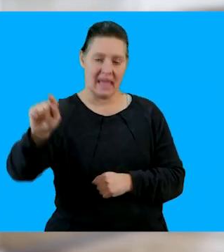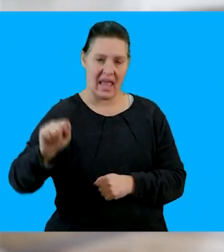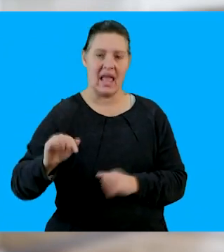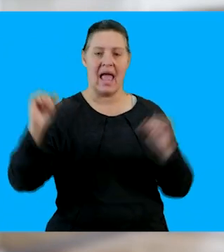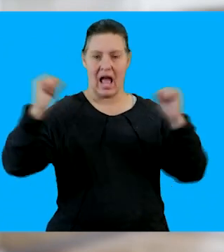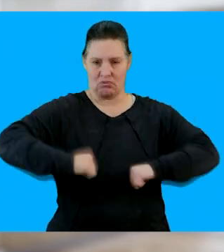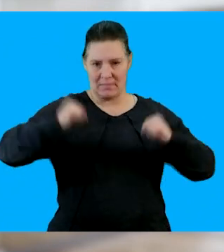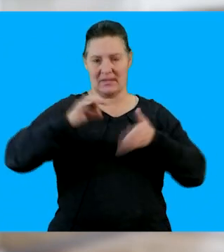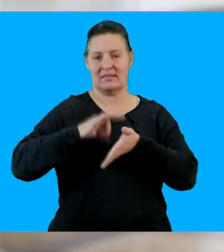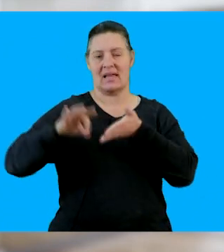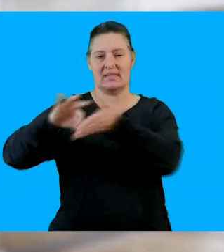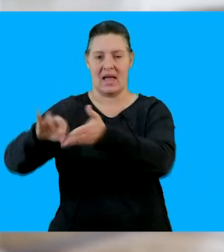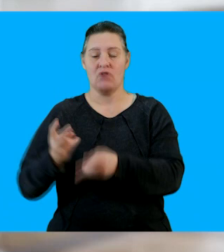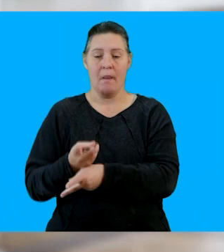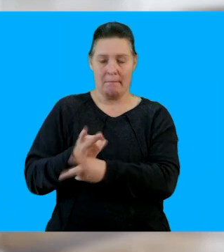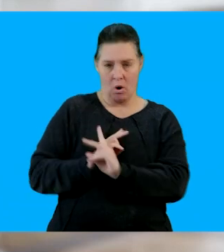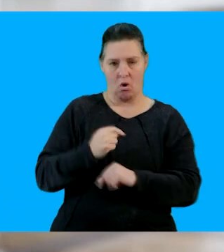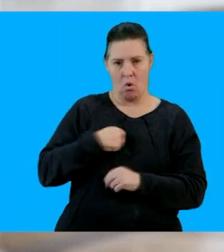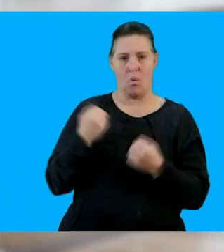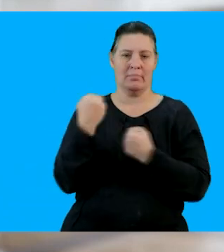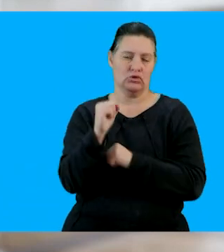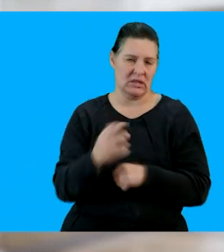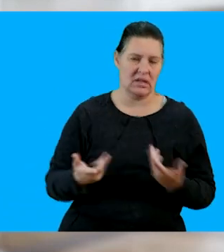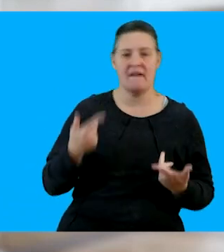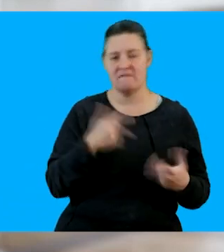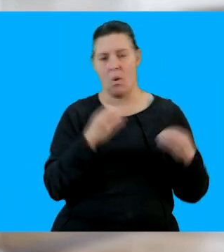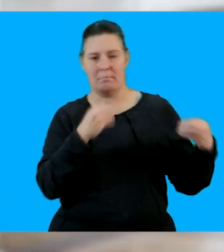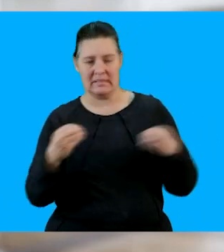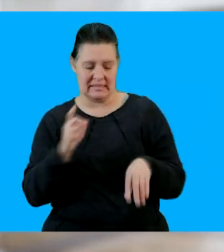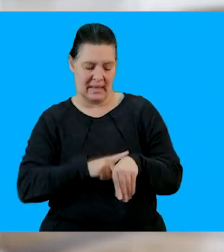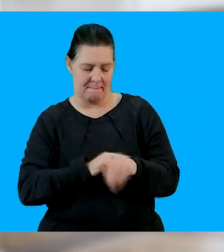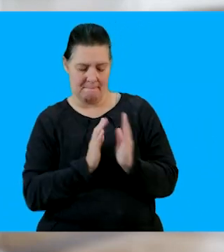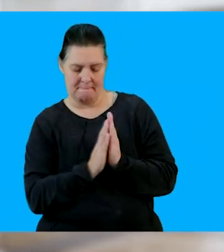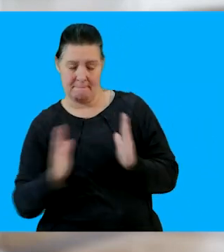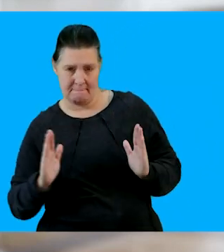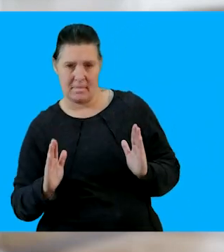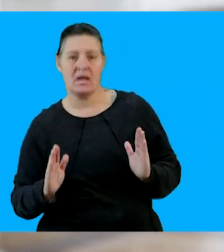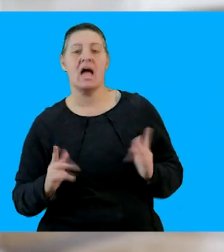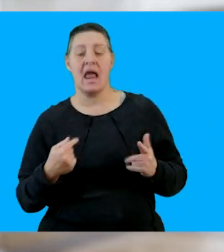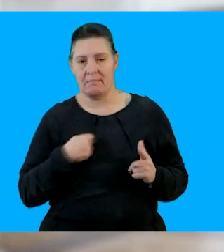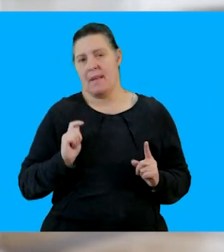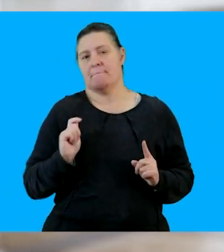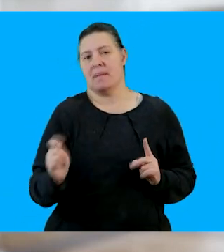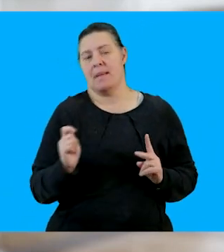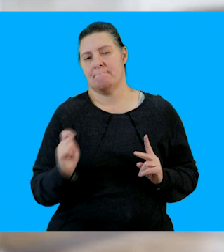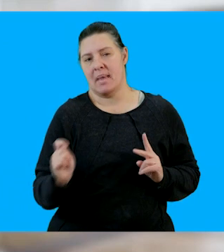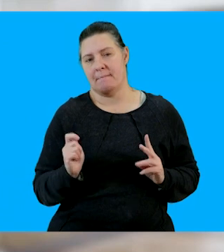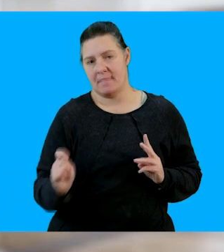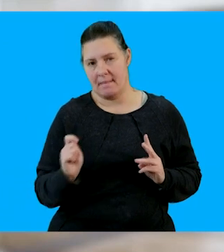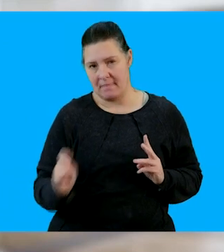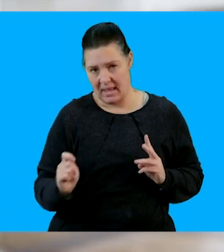be a lease agreement that they are borrowing you this particular machinery for this particular period of time that will be stated in the